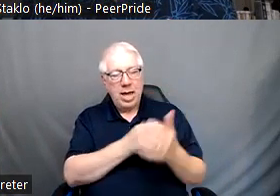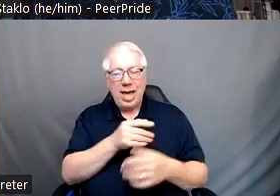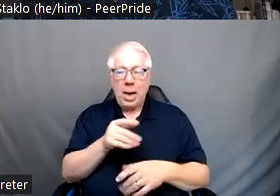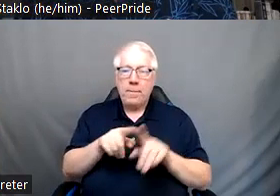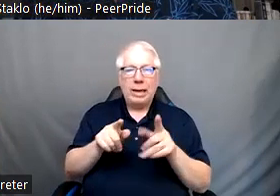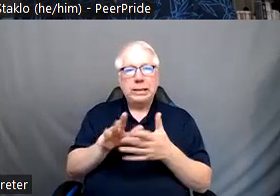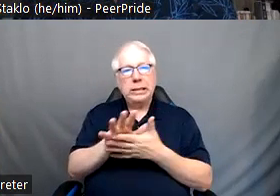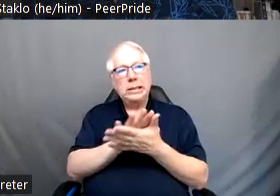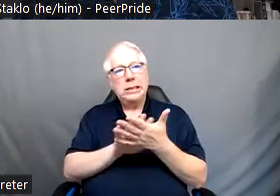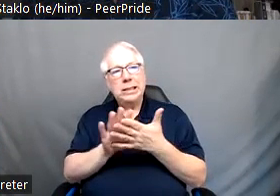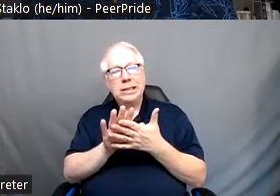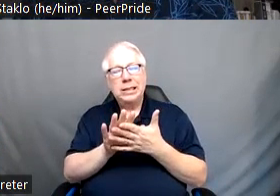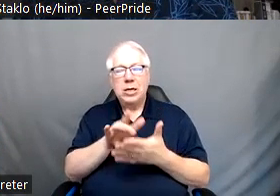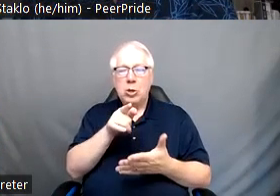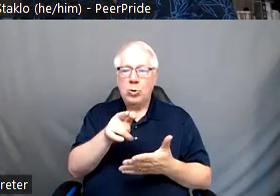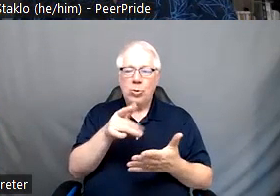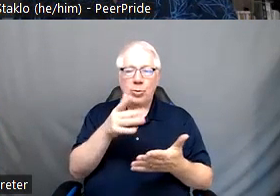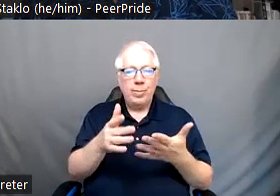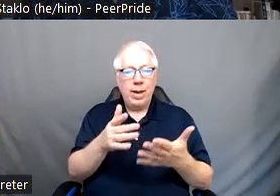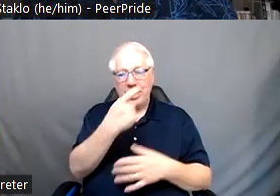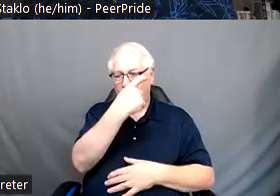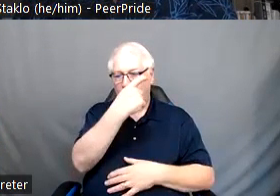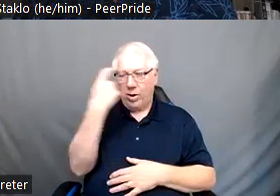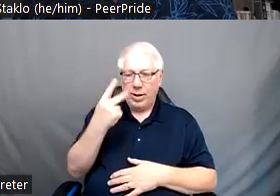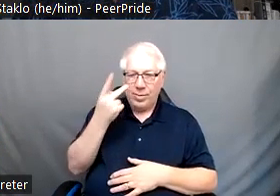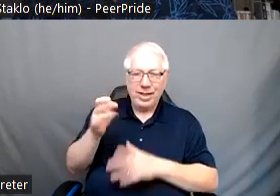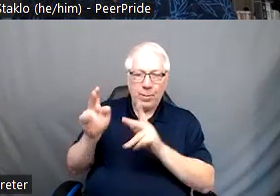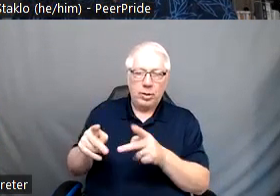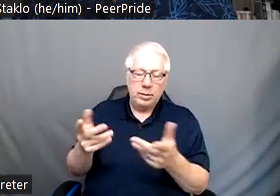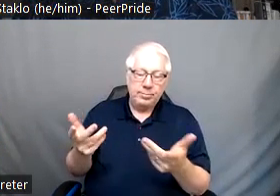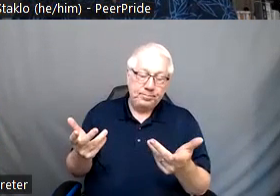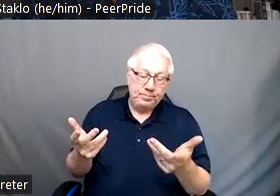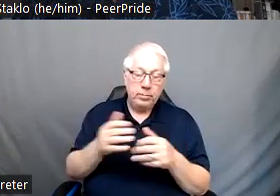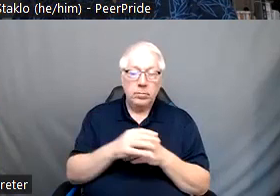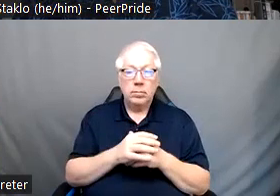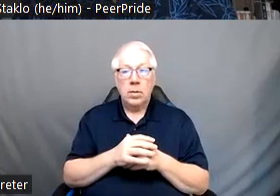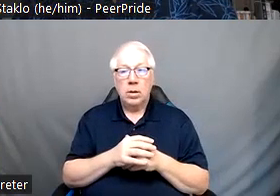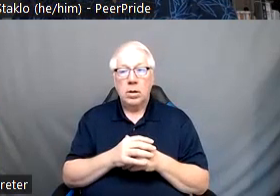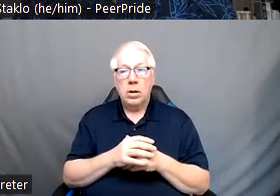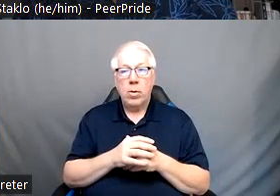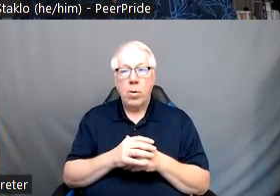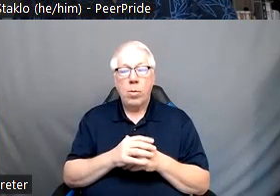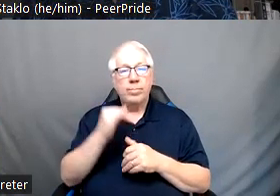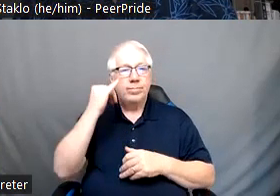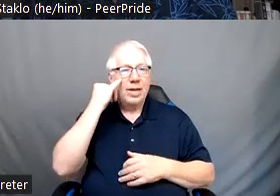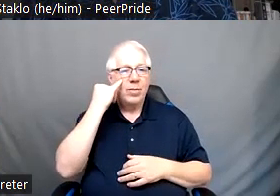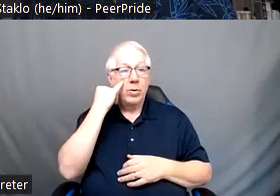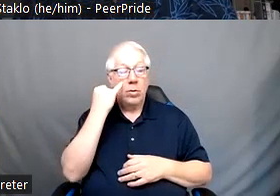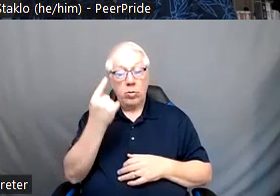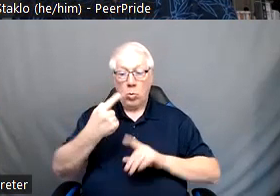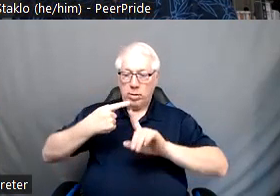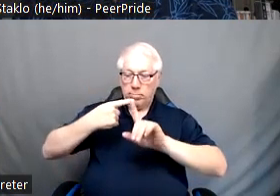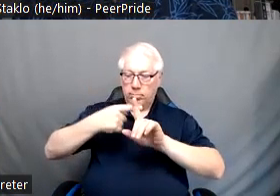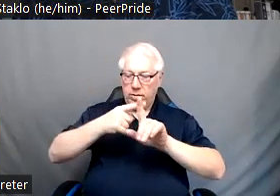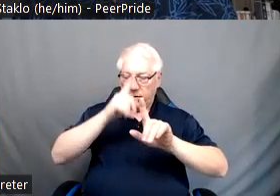that you're not going to be traumatized by seeing this person. And I suppose the one positive that I can